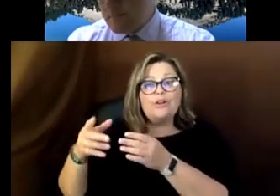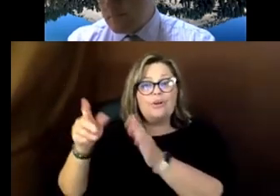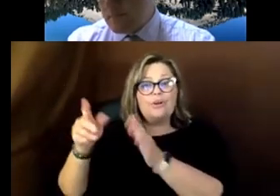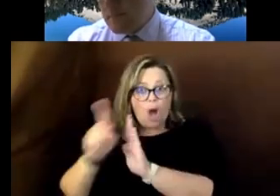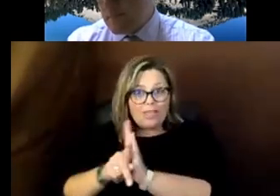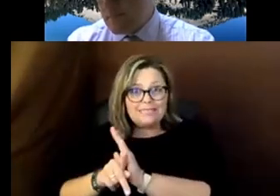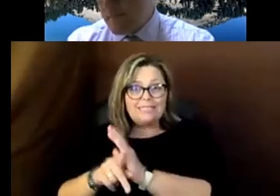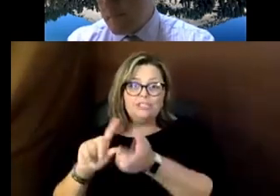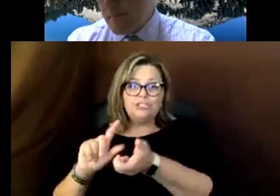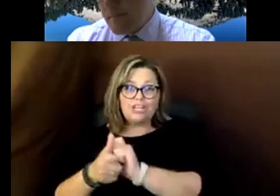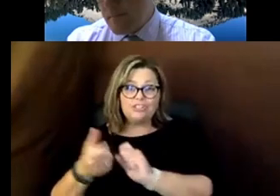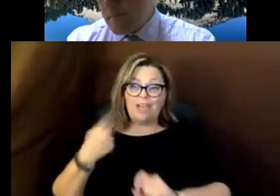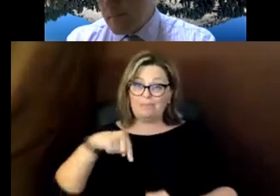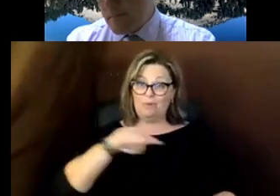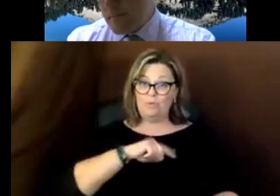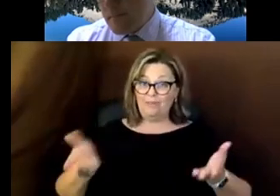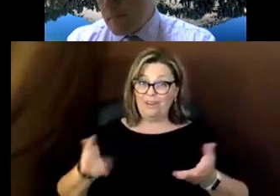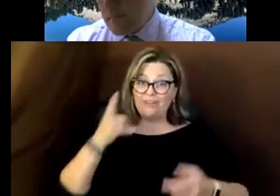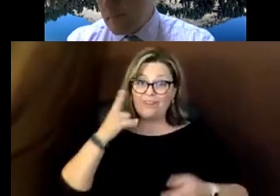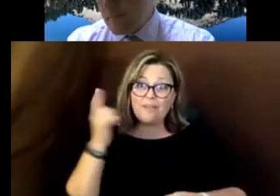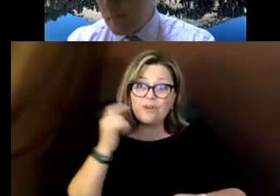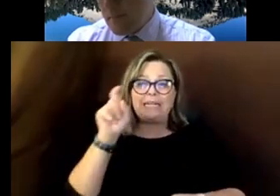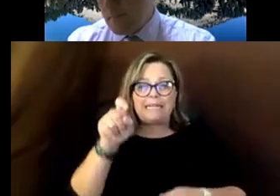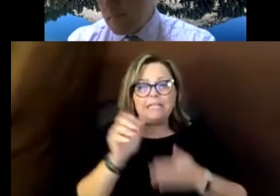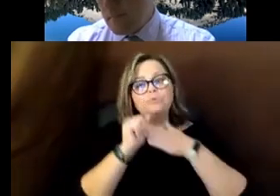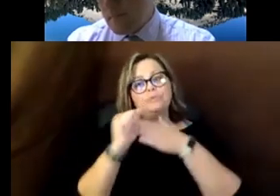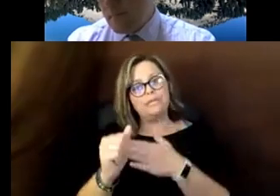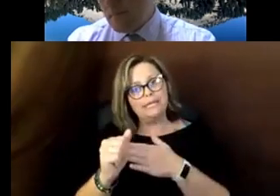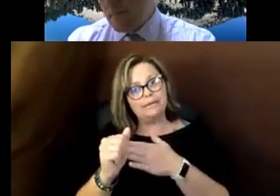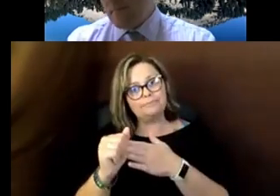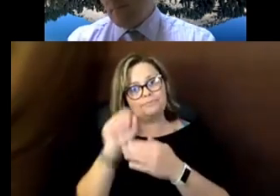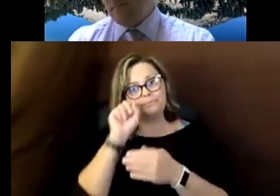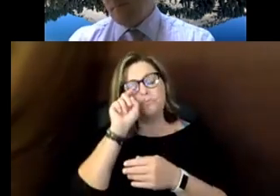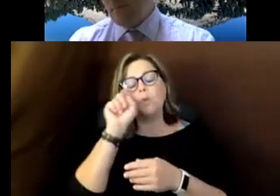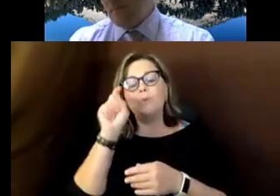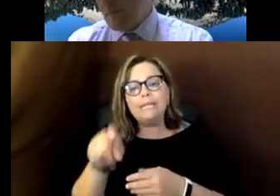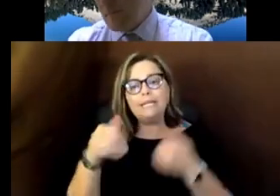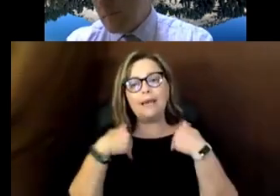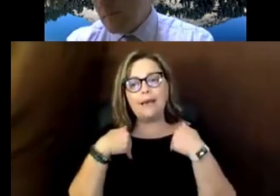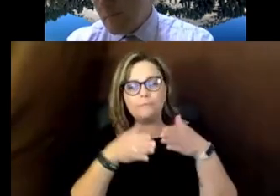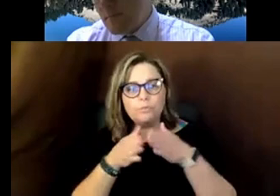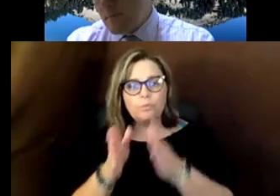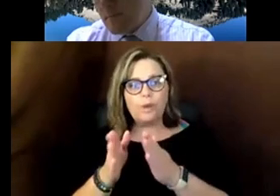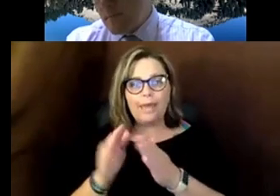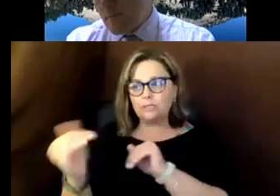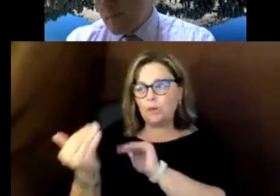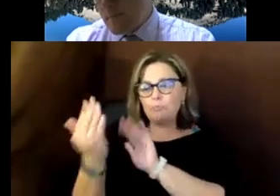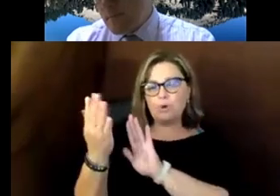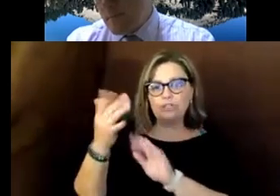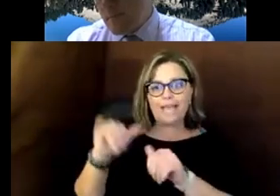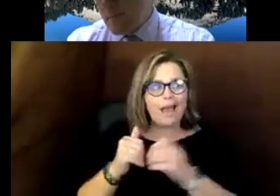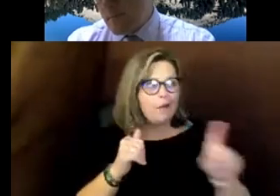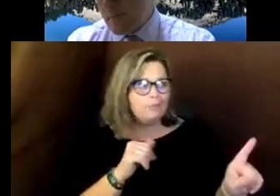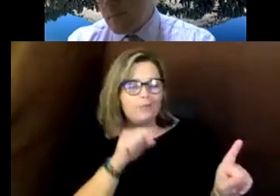the leaders. We need to be coming up with these innovative approaches for how we can get more